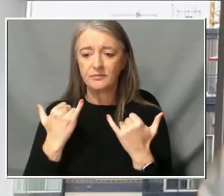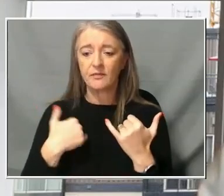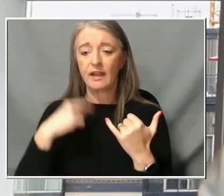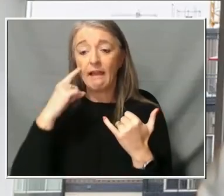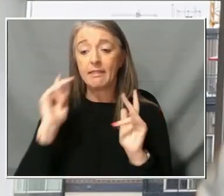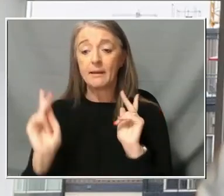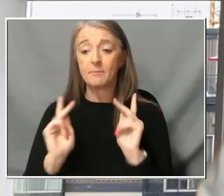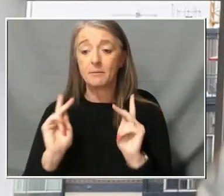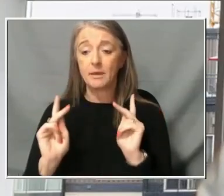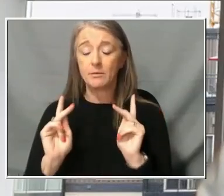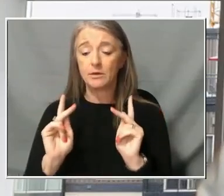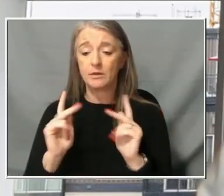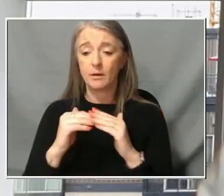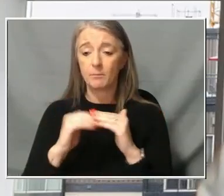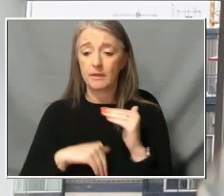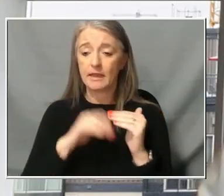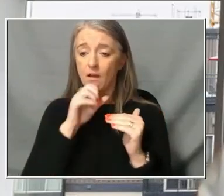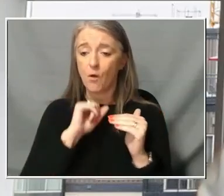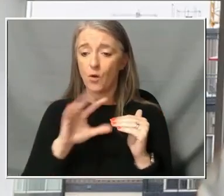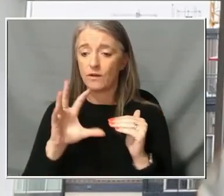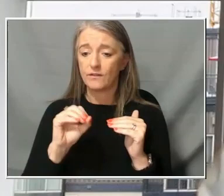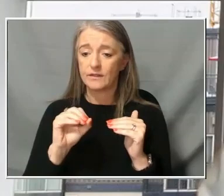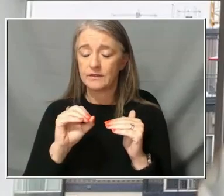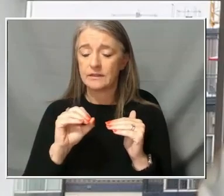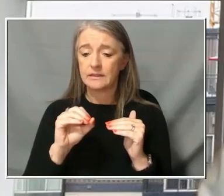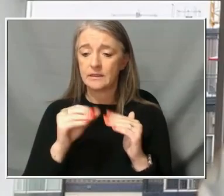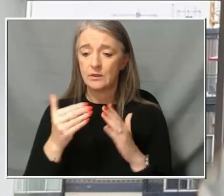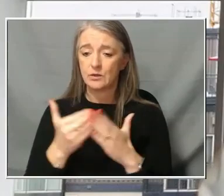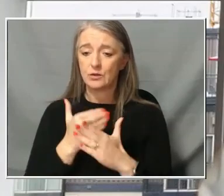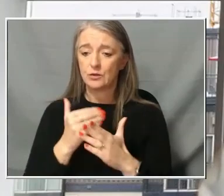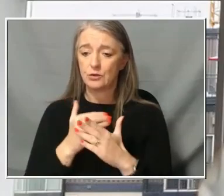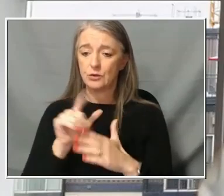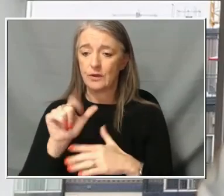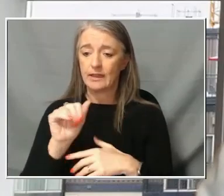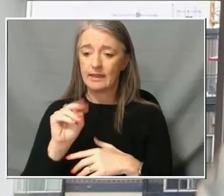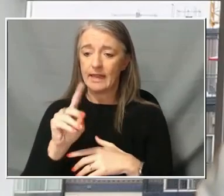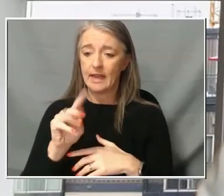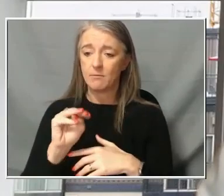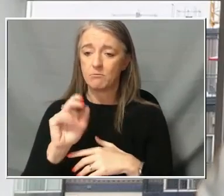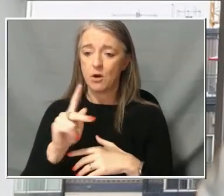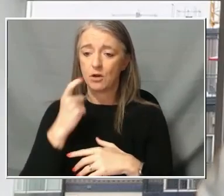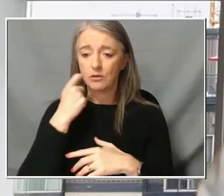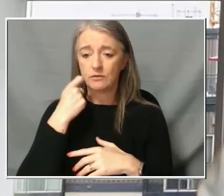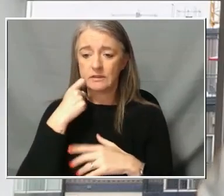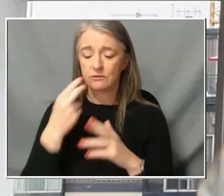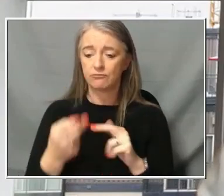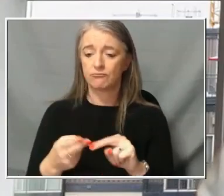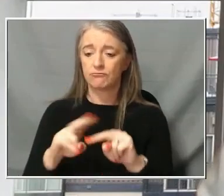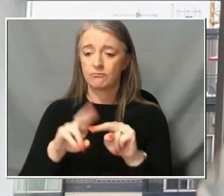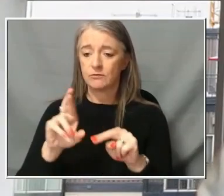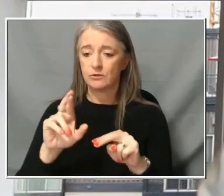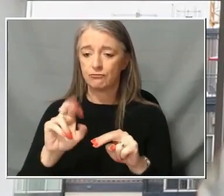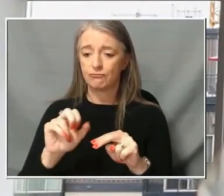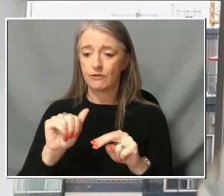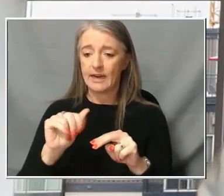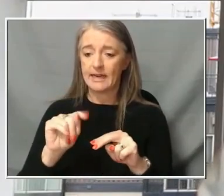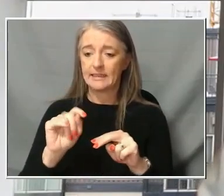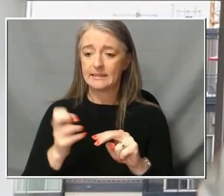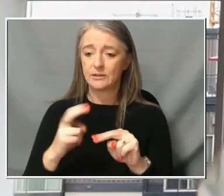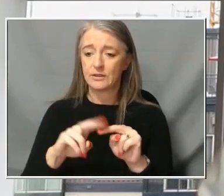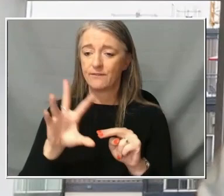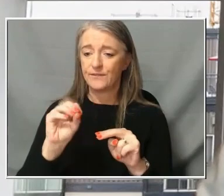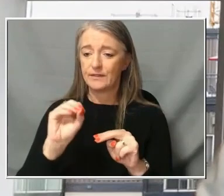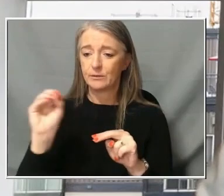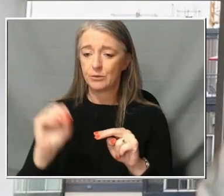people below the age of 50 hit a new landmark recently that their rates have increased by